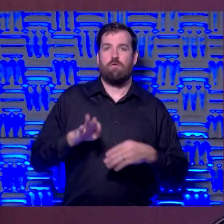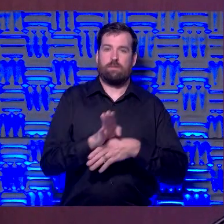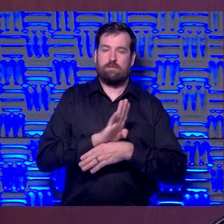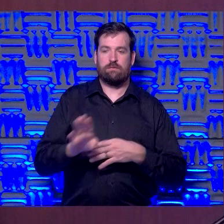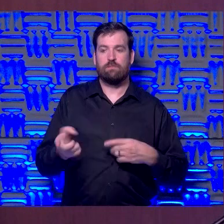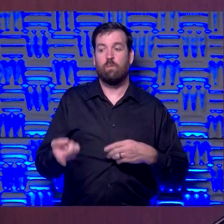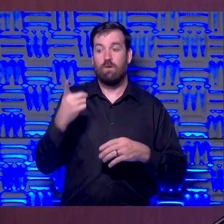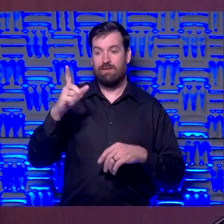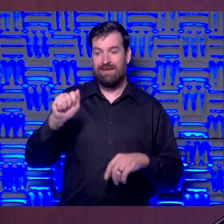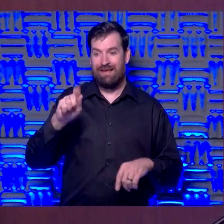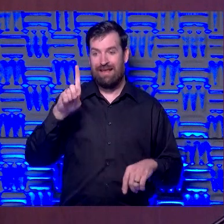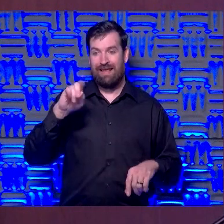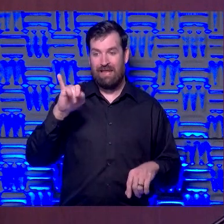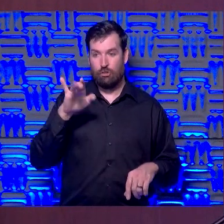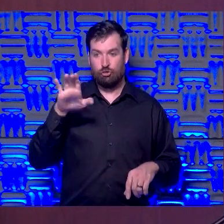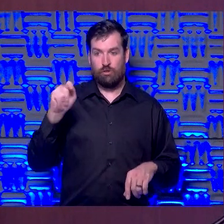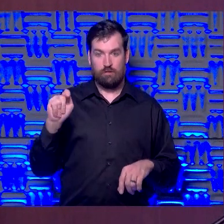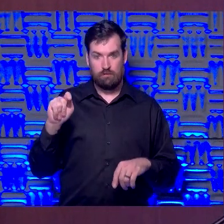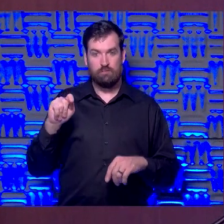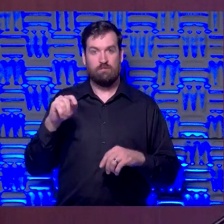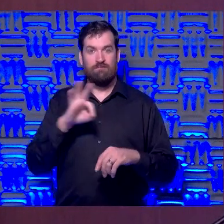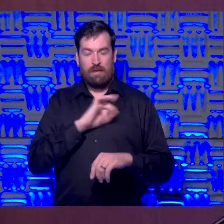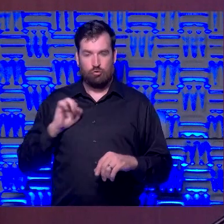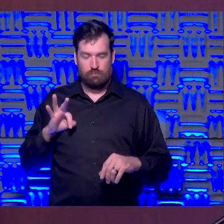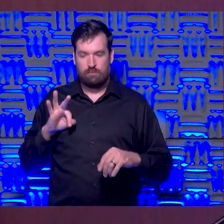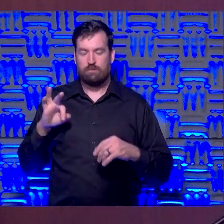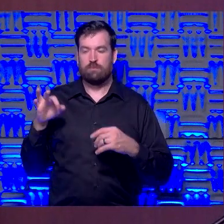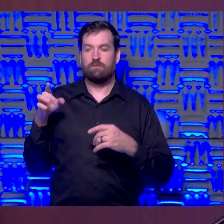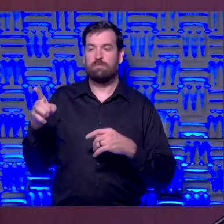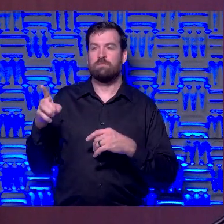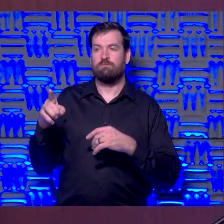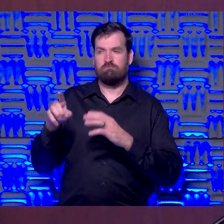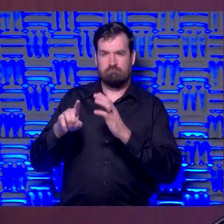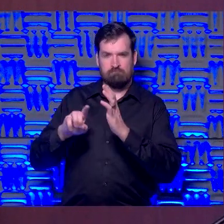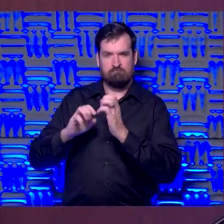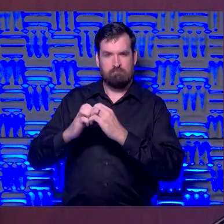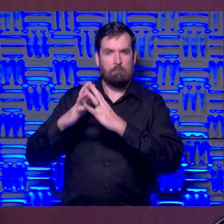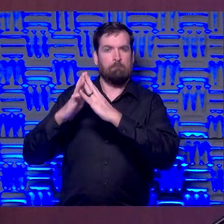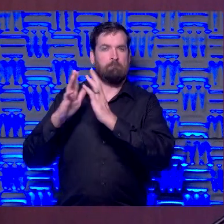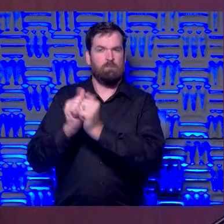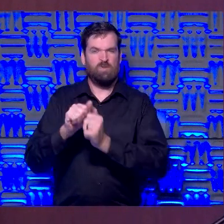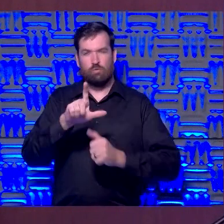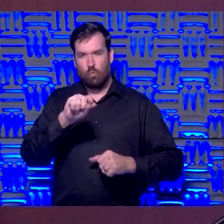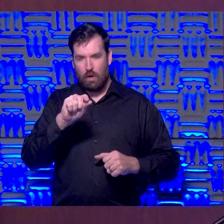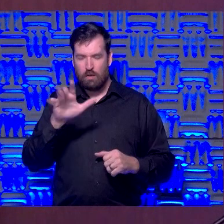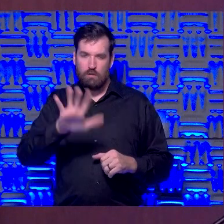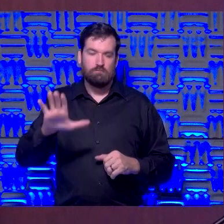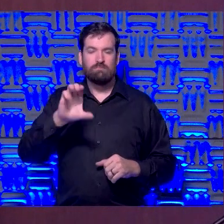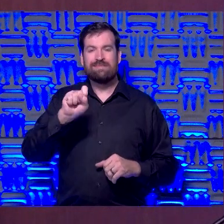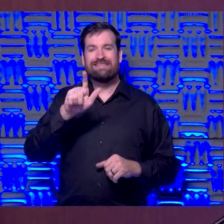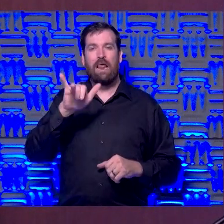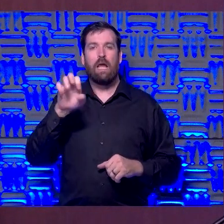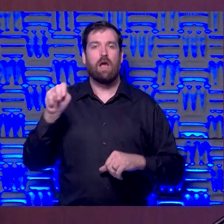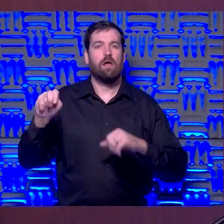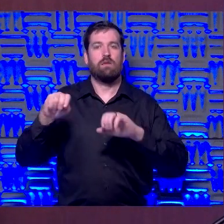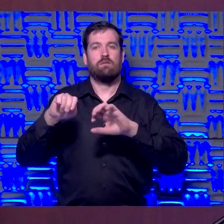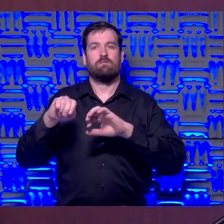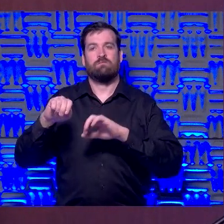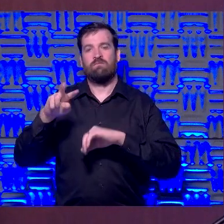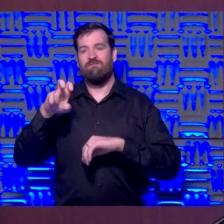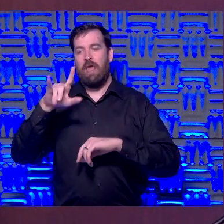adjunct faculty, actually Brian McClendon, founded or co-founded with 20 of his Silicon Valley tech